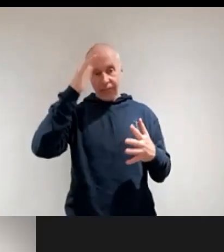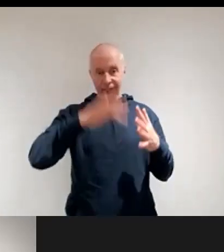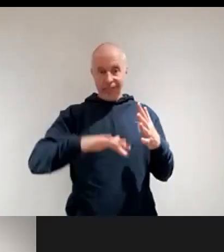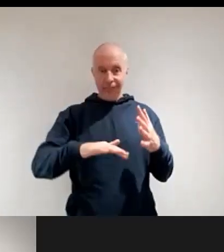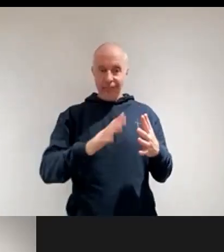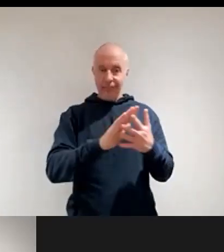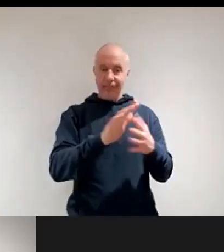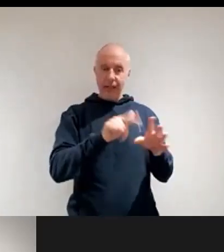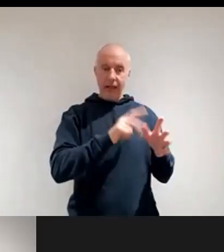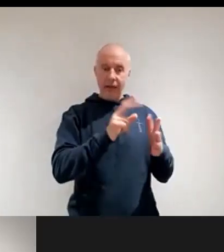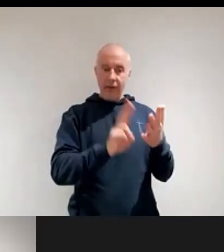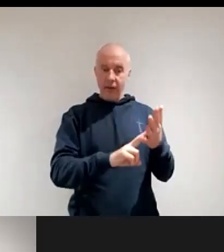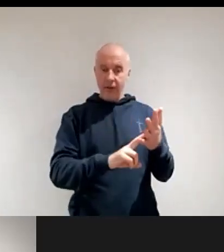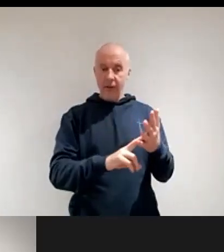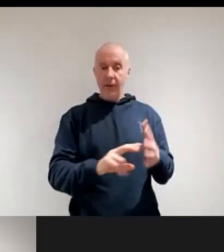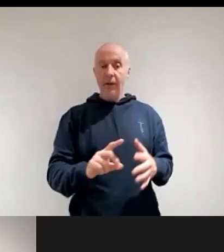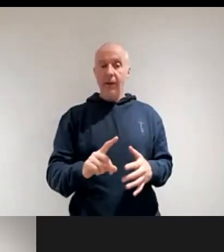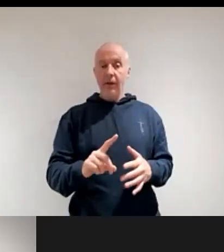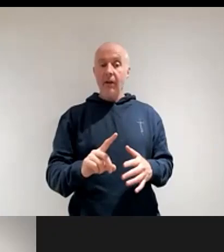that